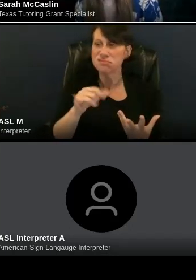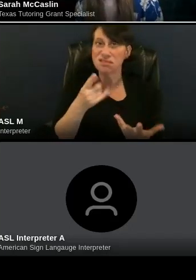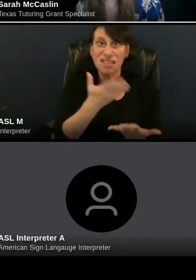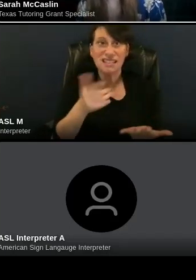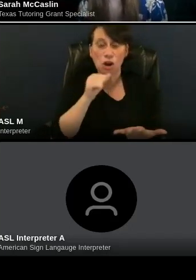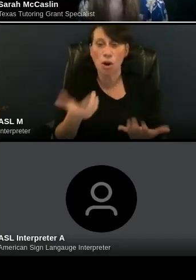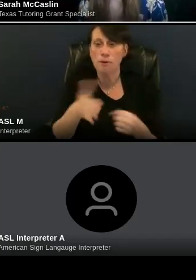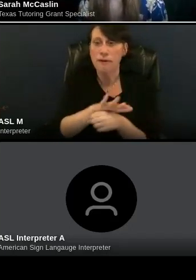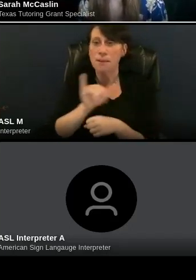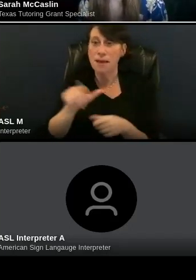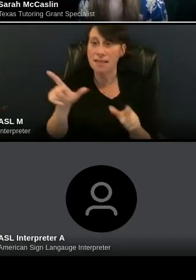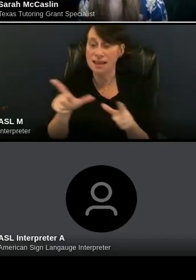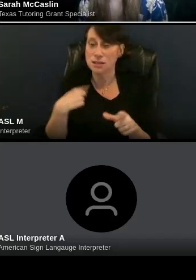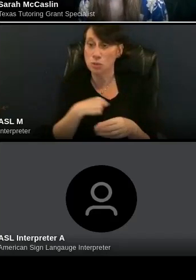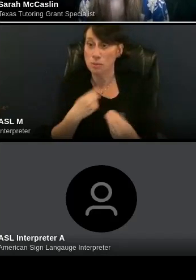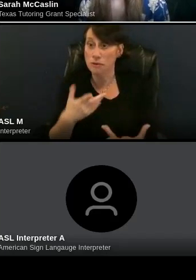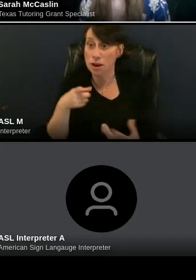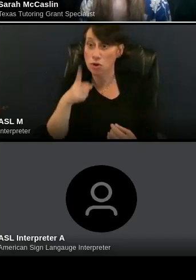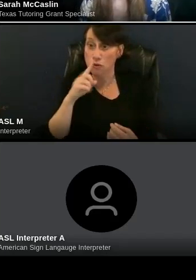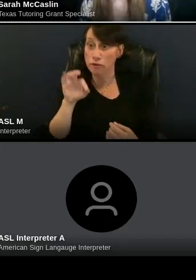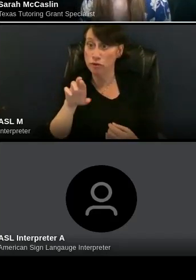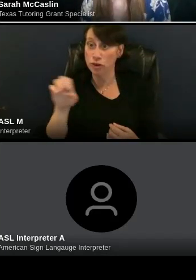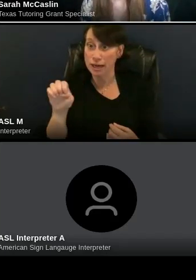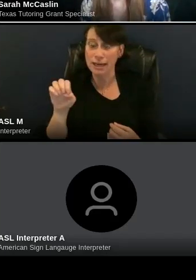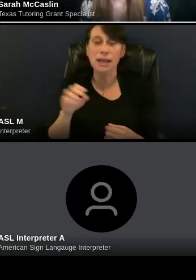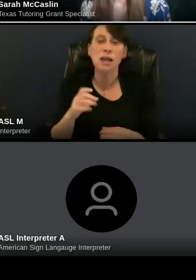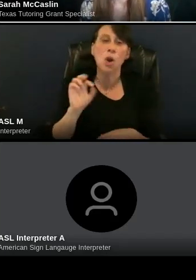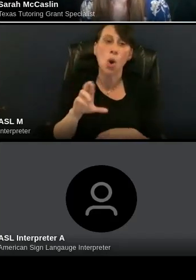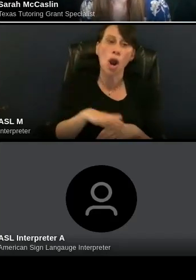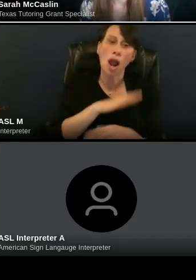by the licenses we provide you for free, or on the